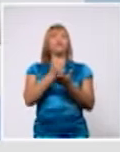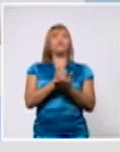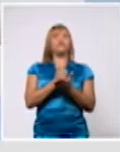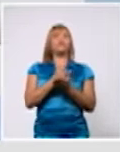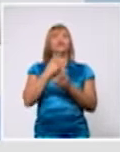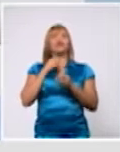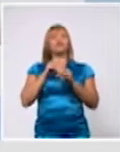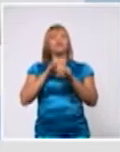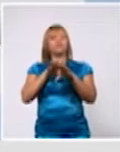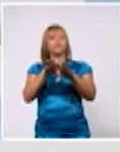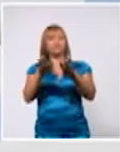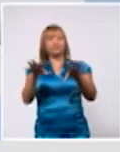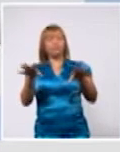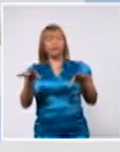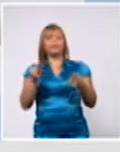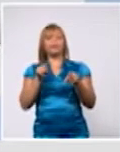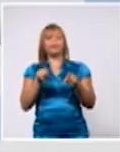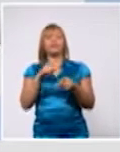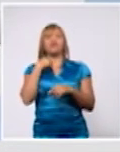million, or